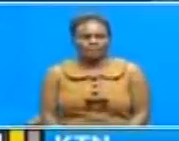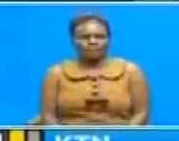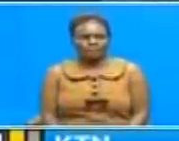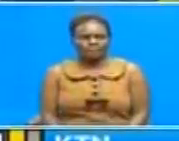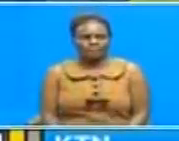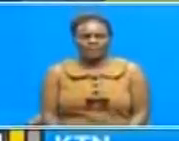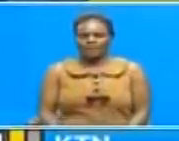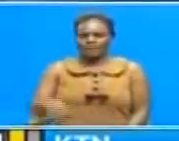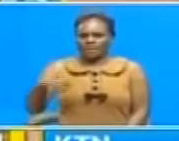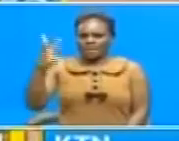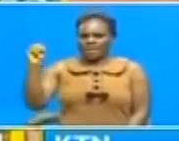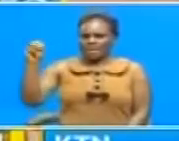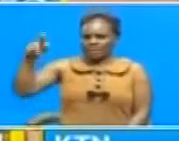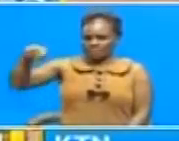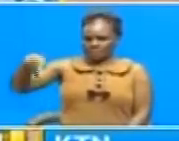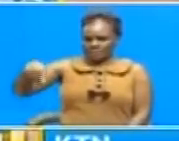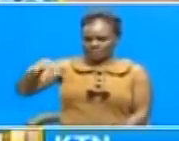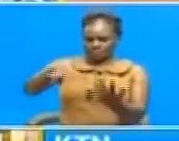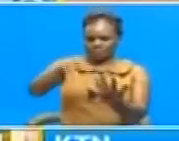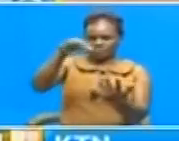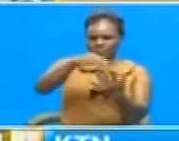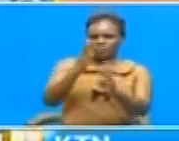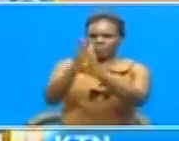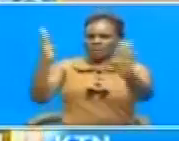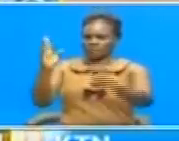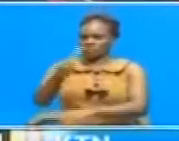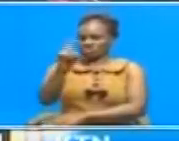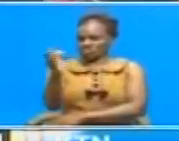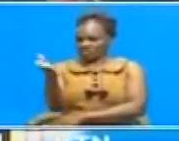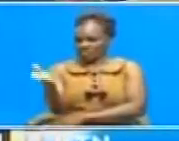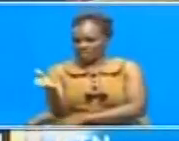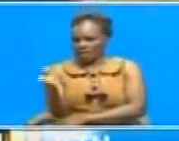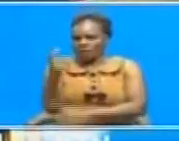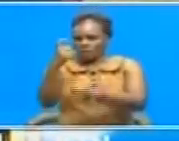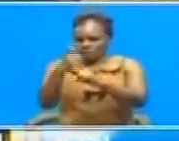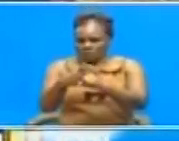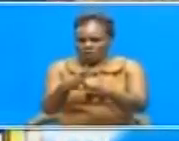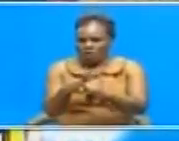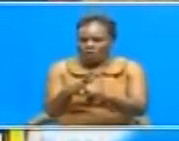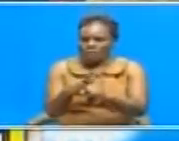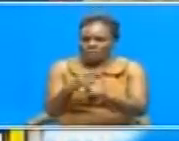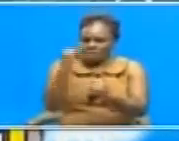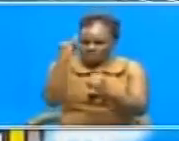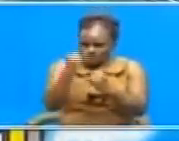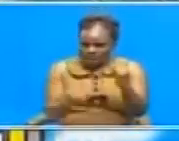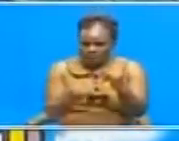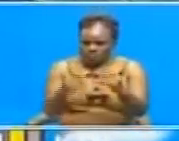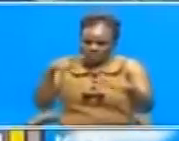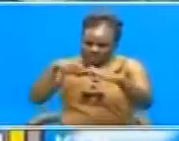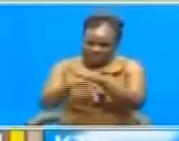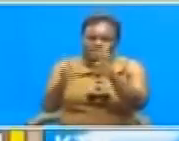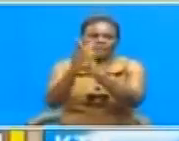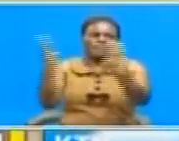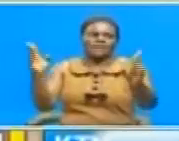The visit saw the MPs sample the five buses in question, from the finishing of the buses to the